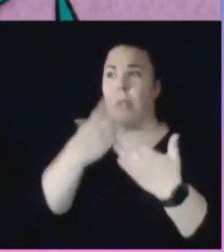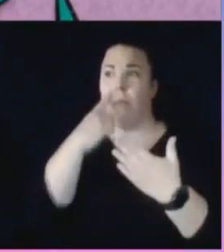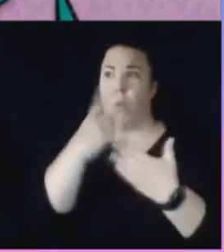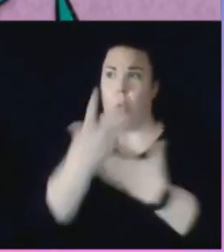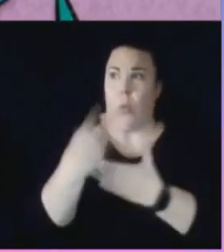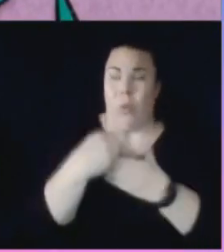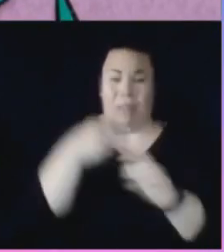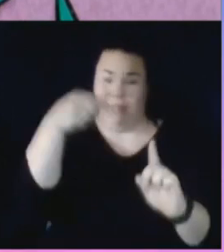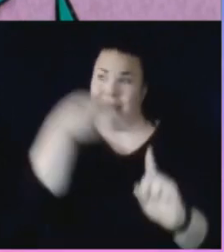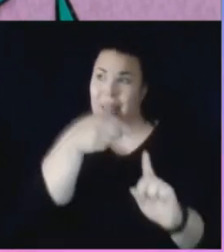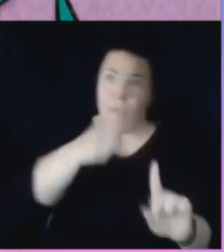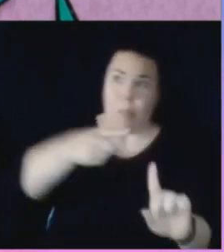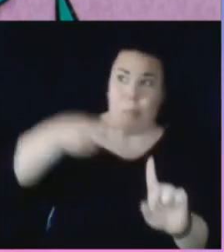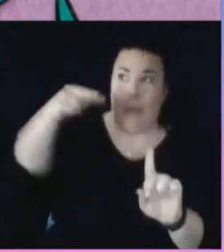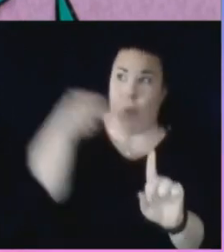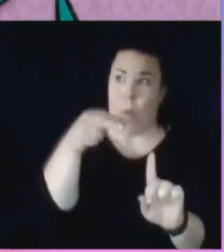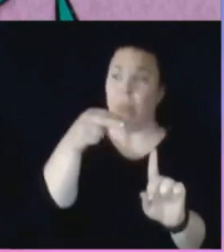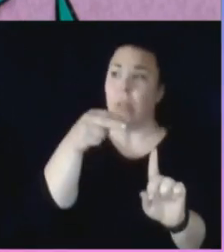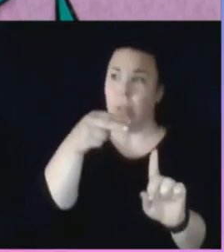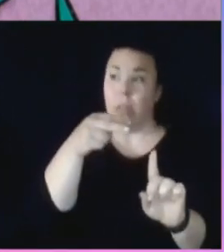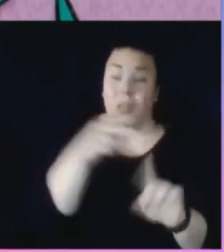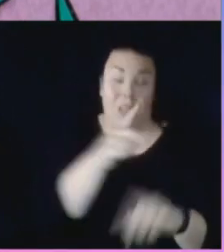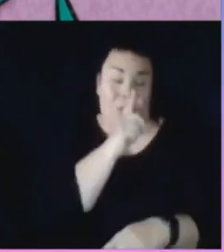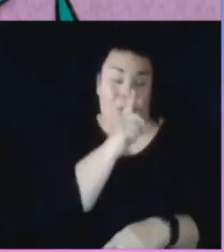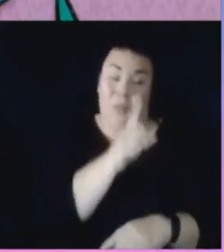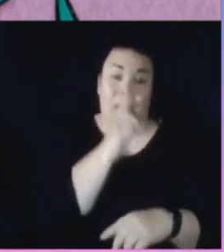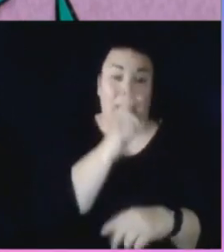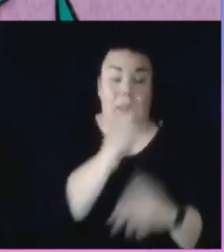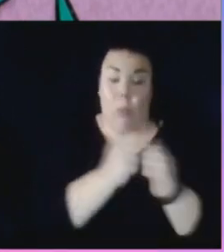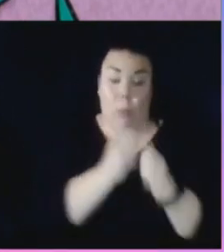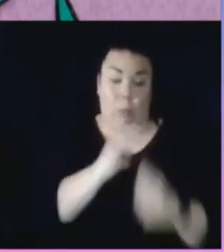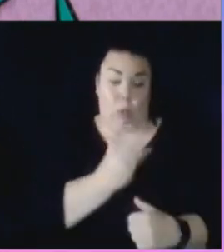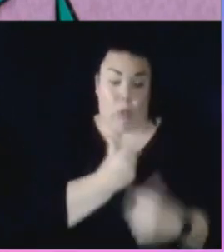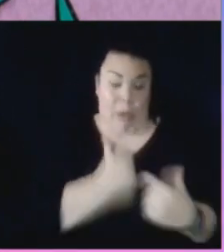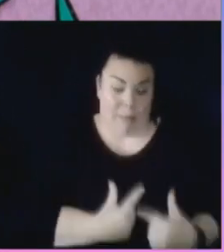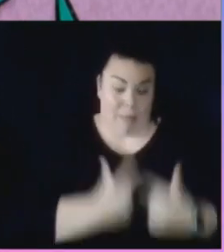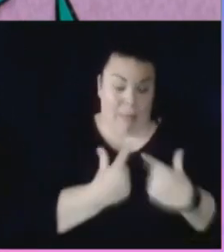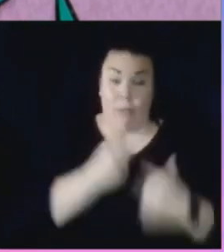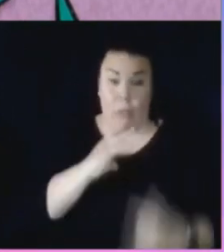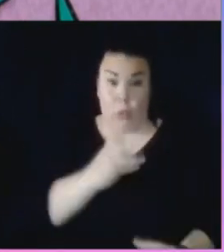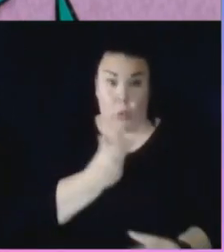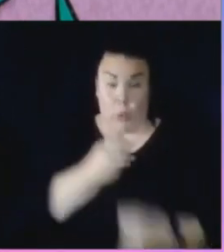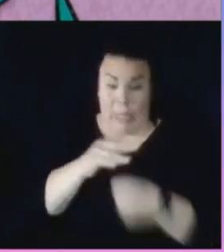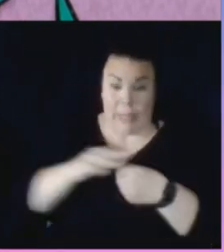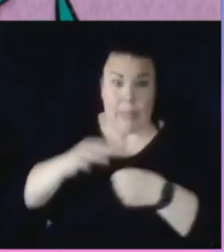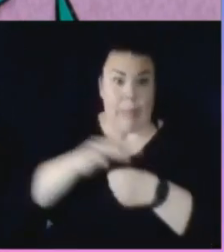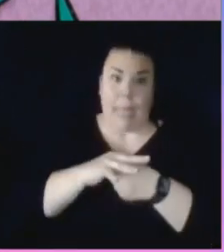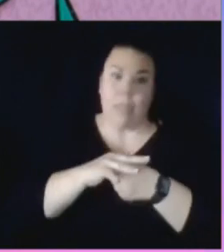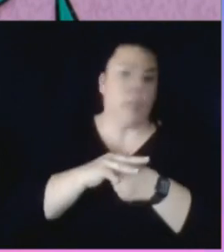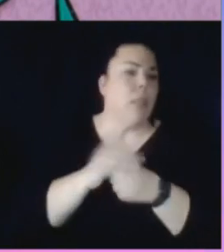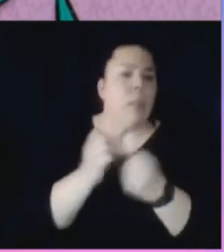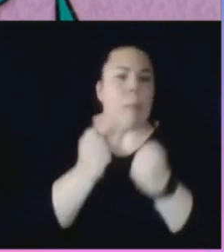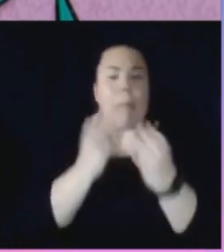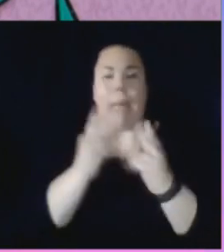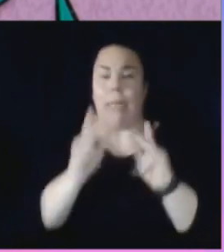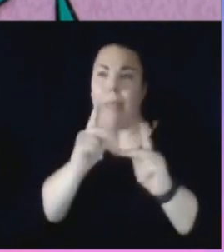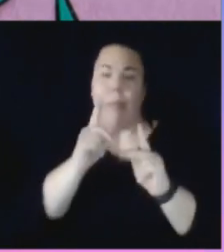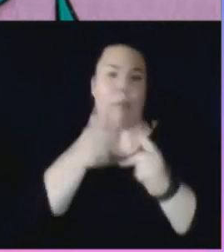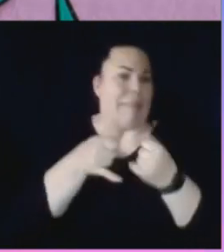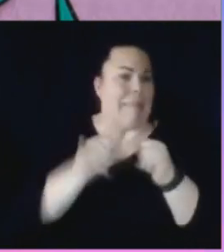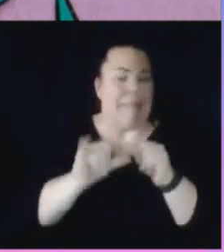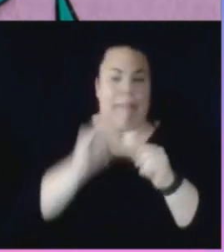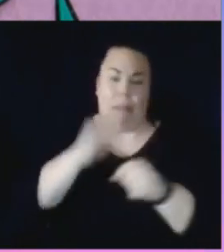that's a suppressed politics even within trans life and trans space, is that so many people will say transgender